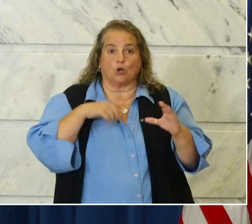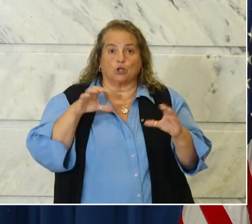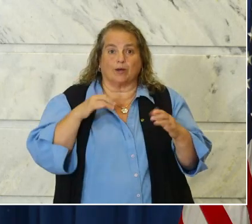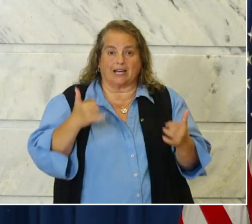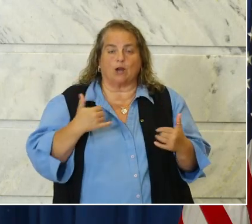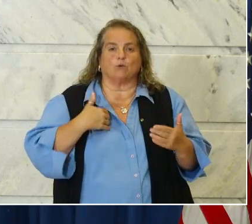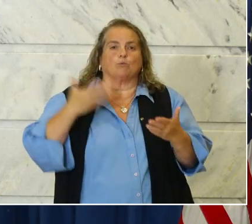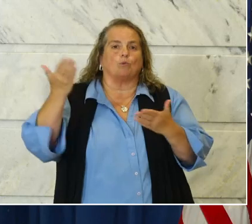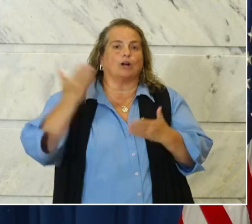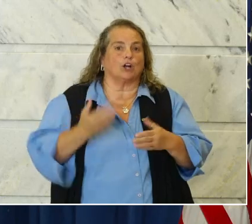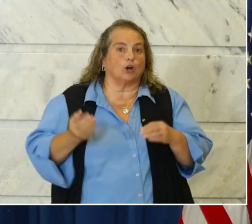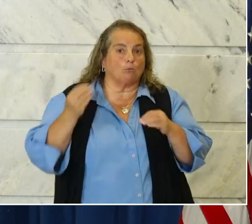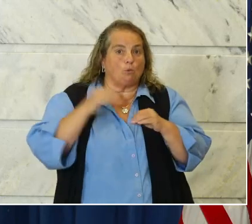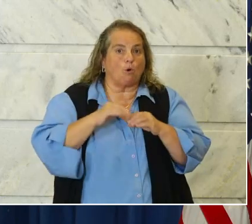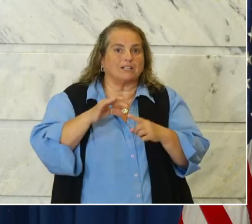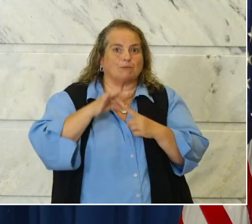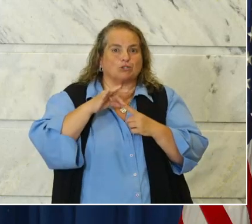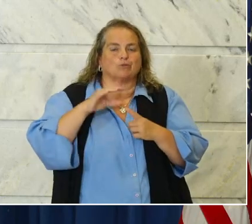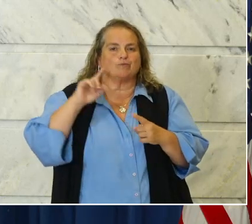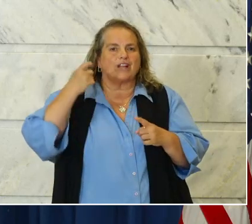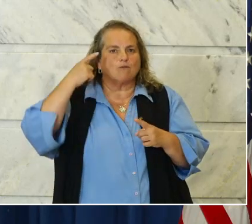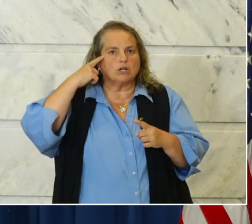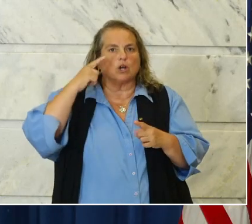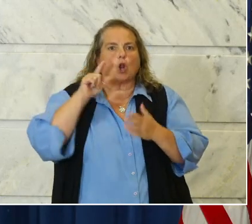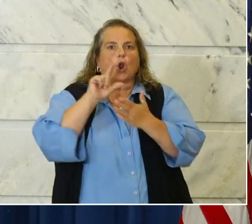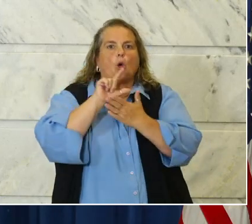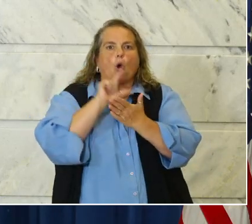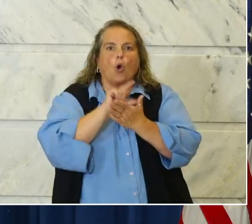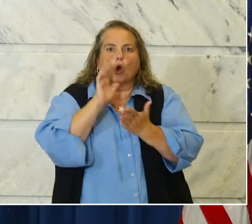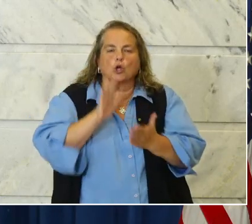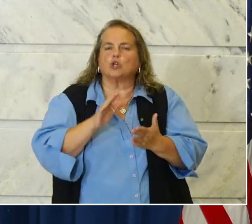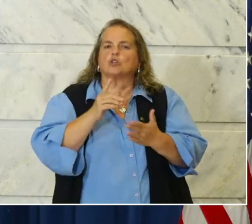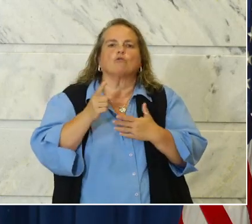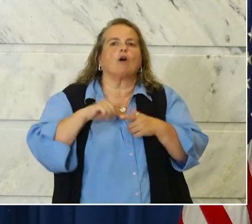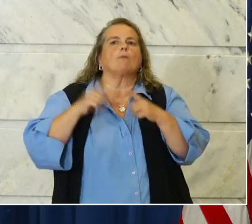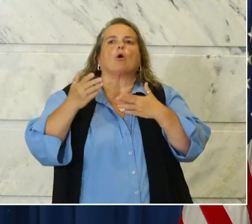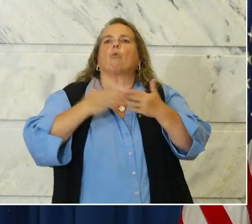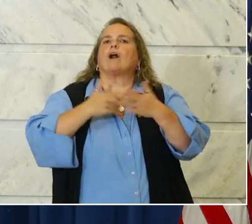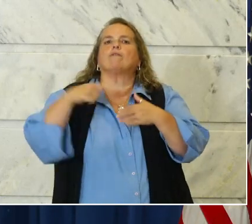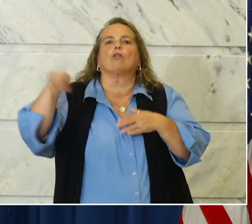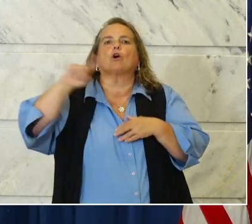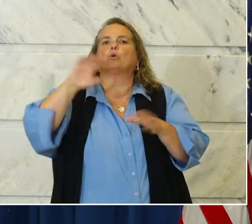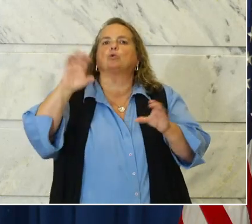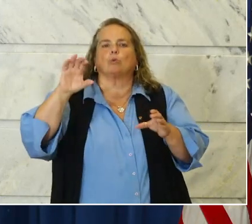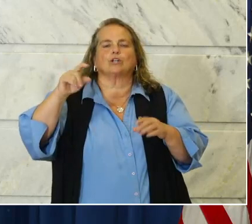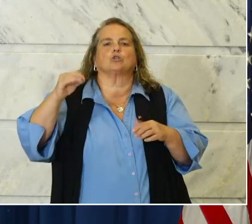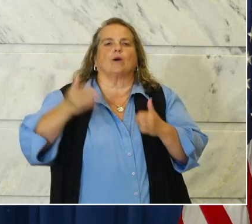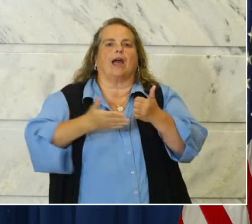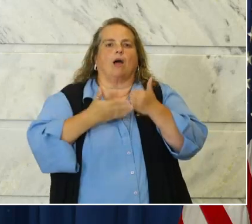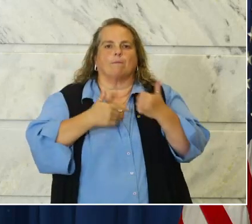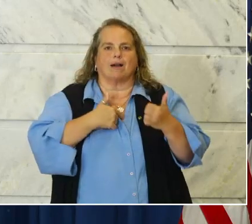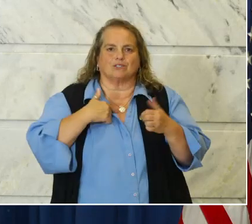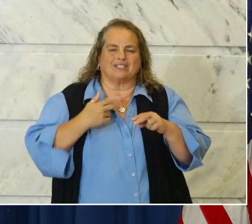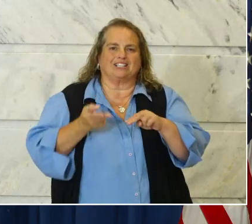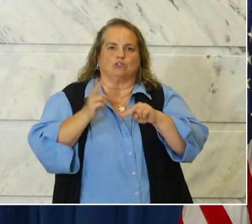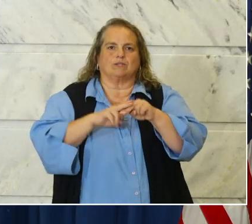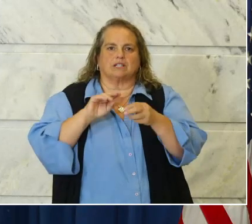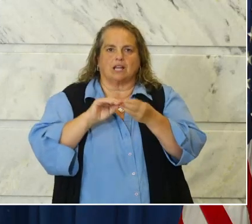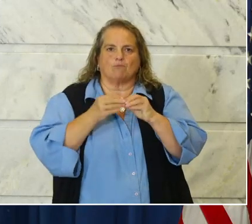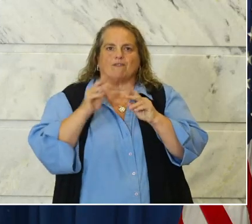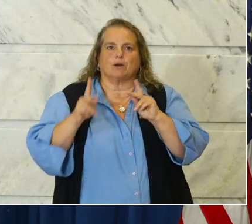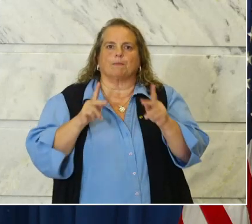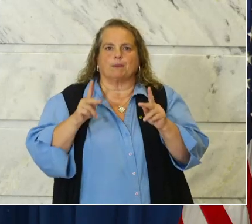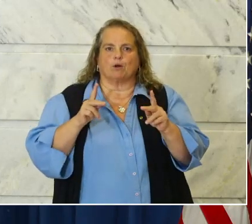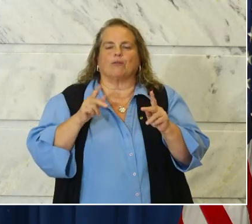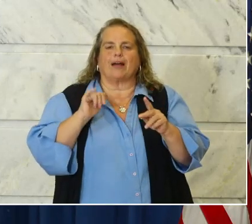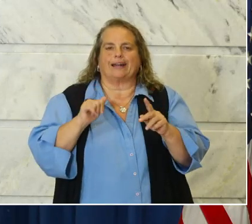bringing more, especially government lawyers in from whatever else they're doing, to help us increase the number of people that